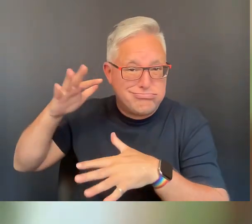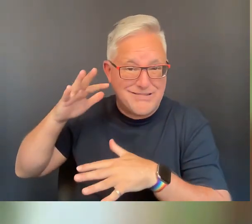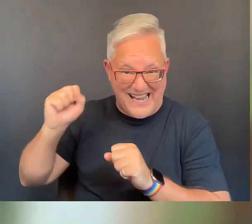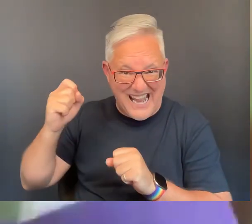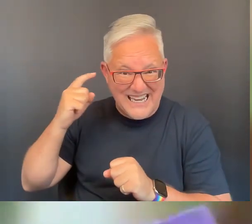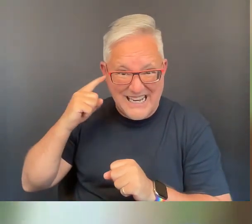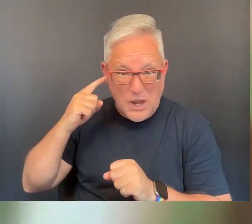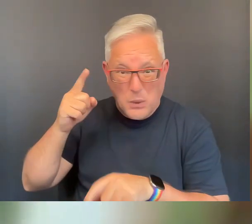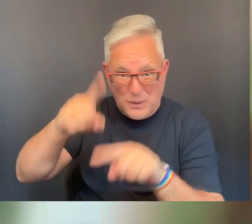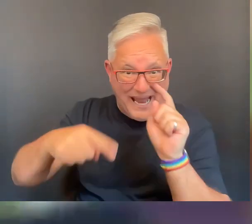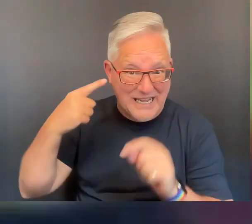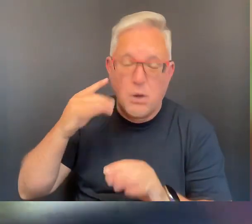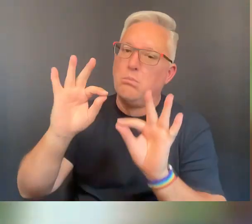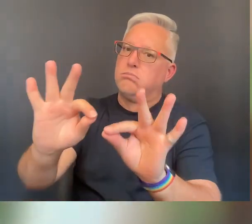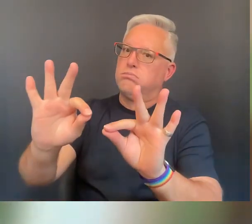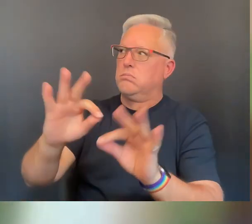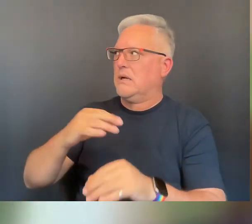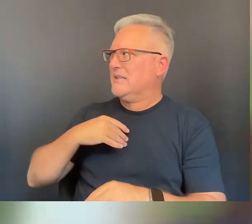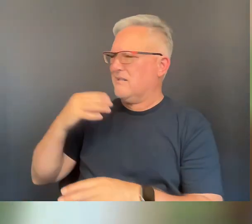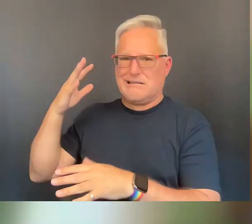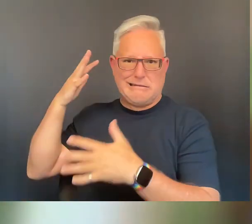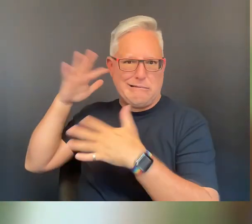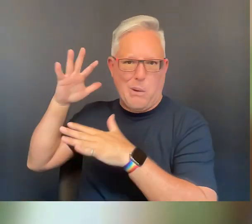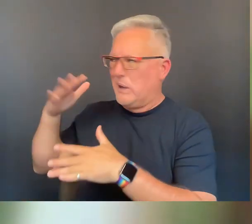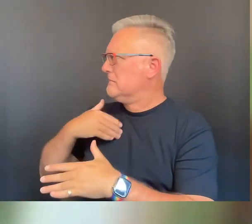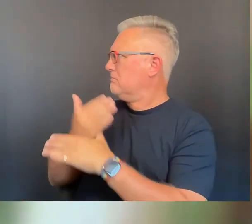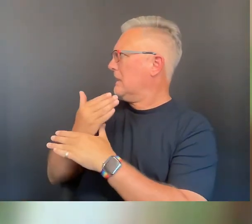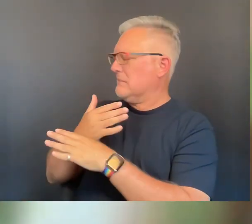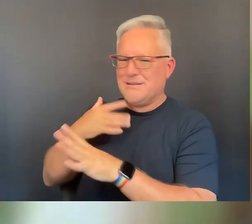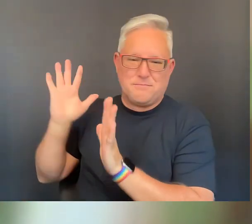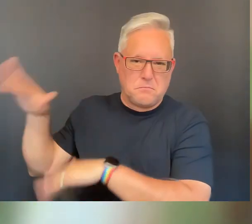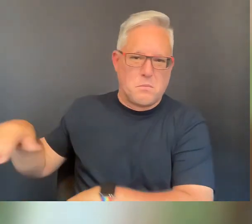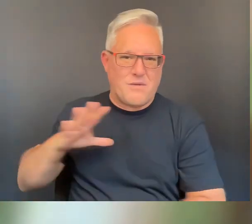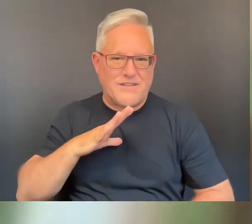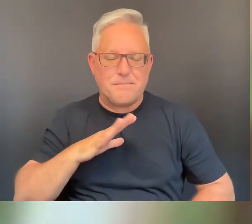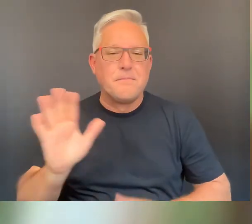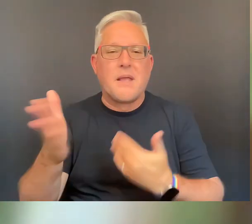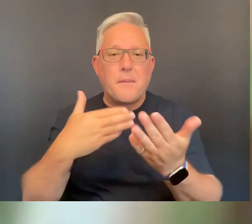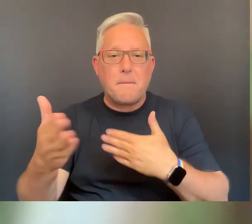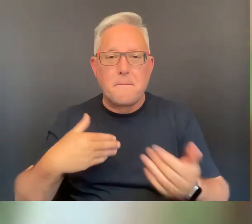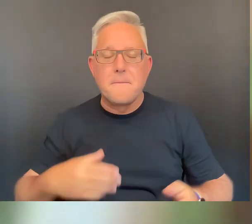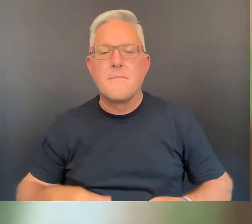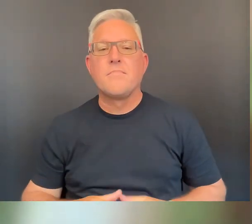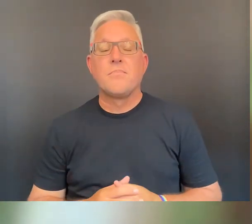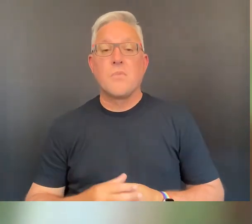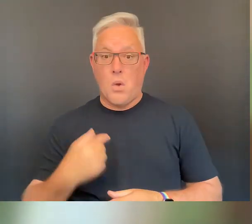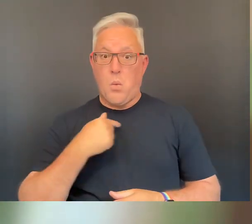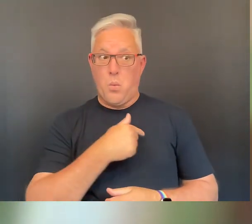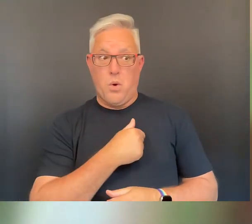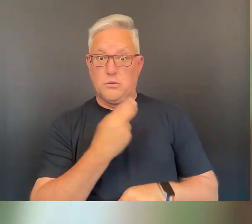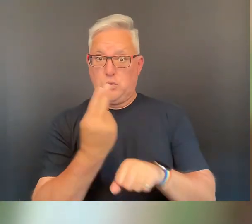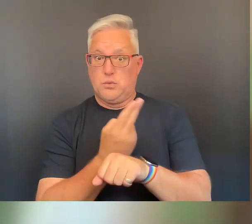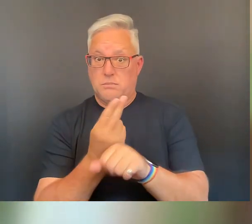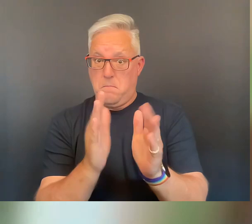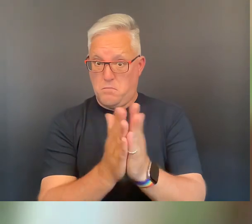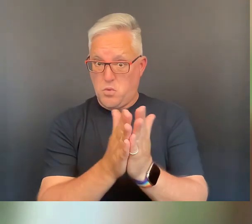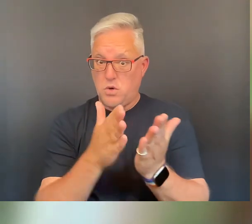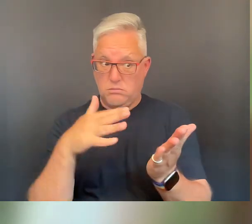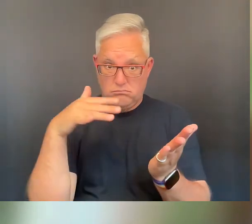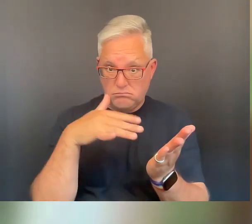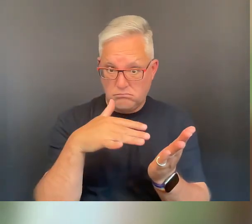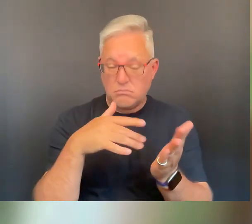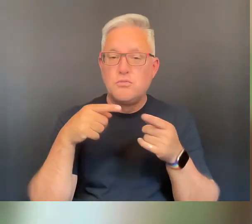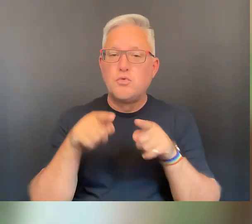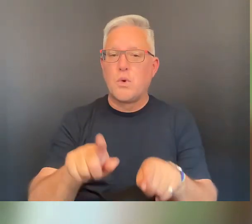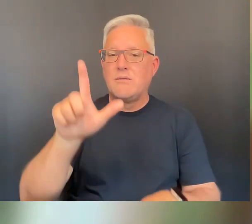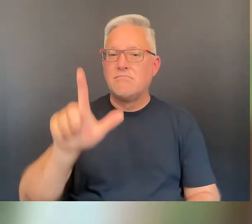Okay, good. I sure can. So we are starting this study. This is going to be what we're